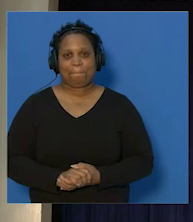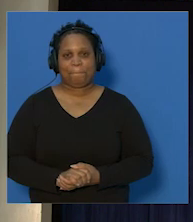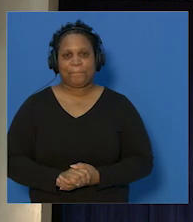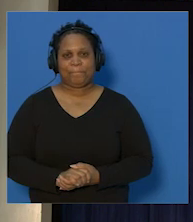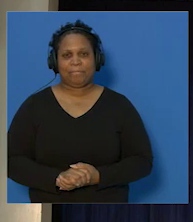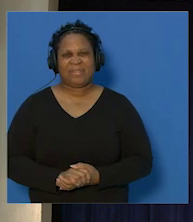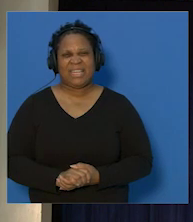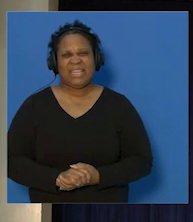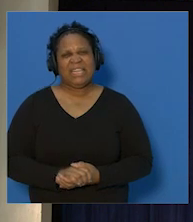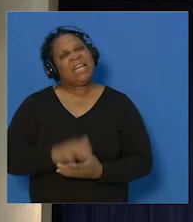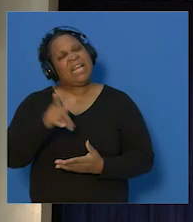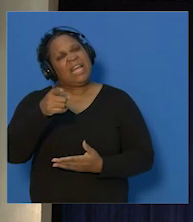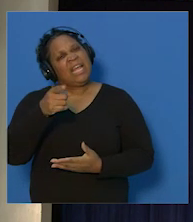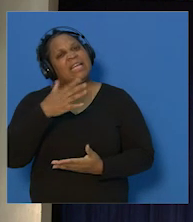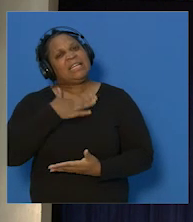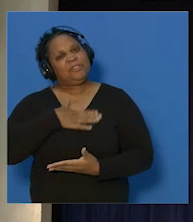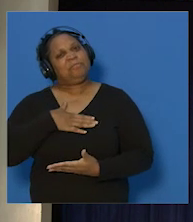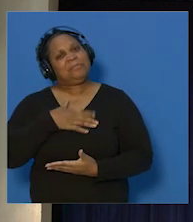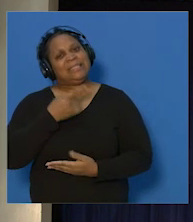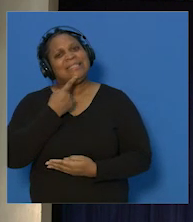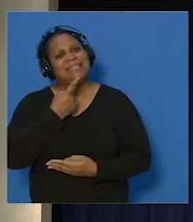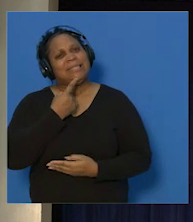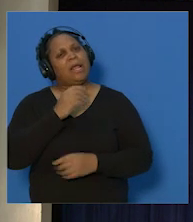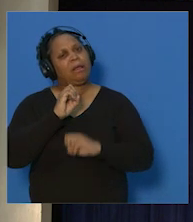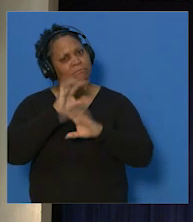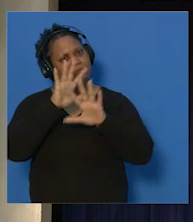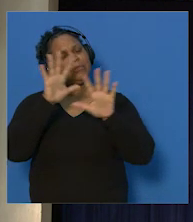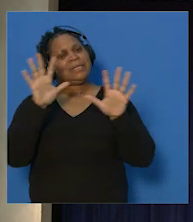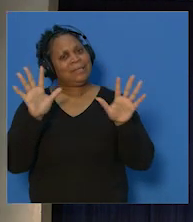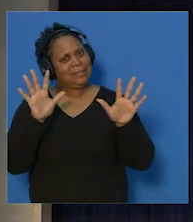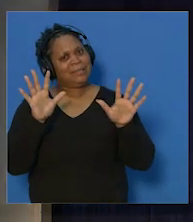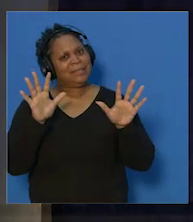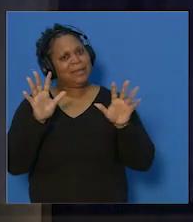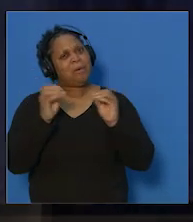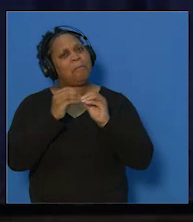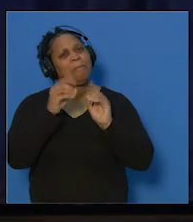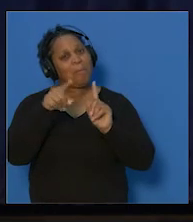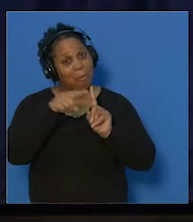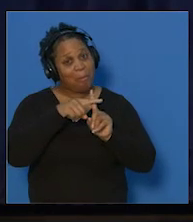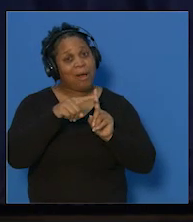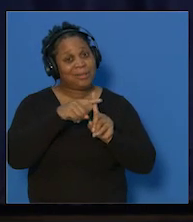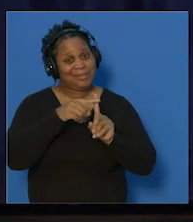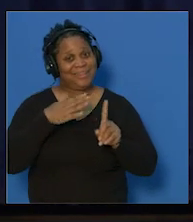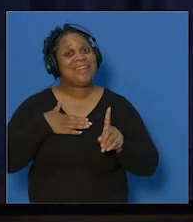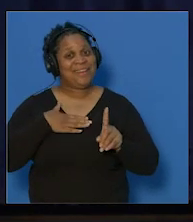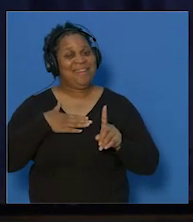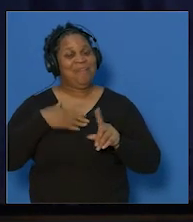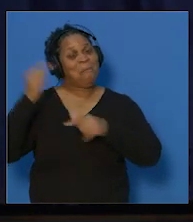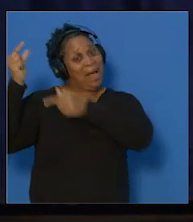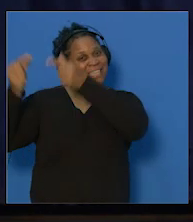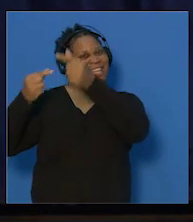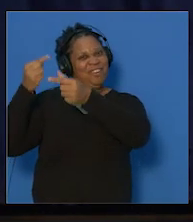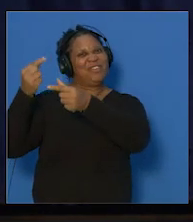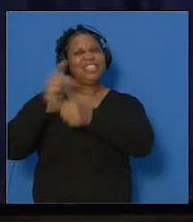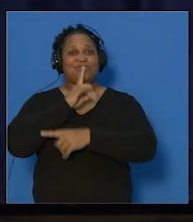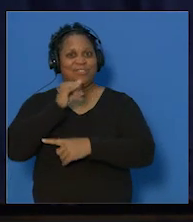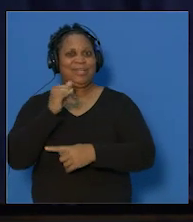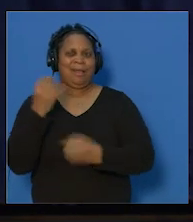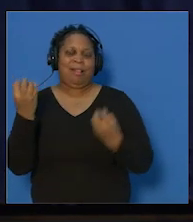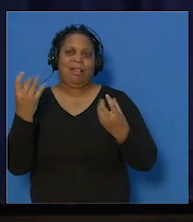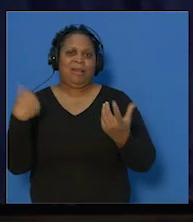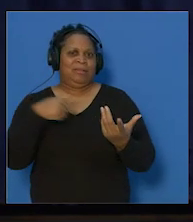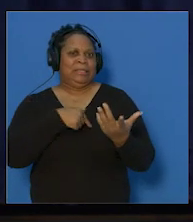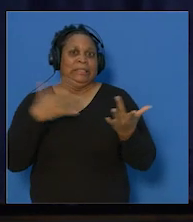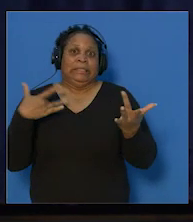I would say, can you please just state clearer and more positive for my generation, to be quite honest, is that a lot of us are